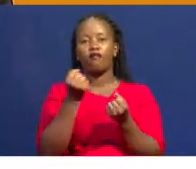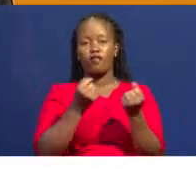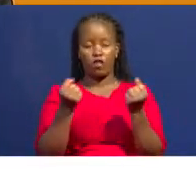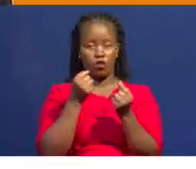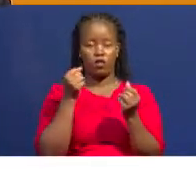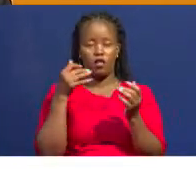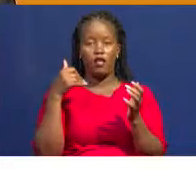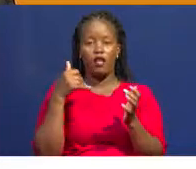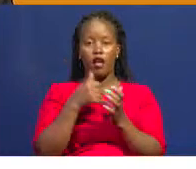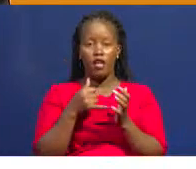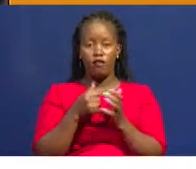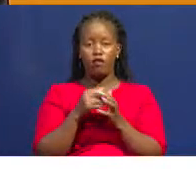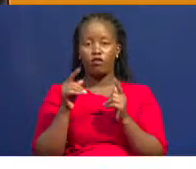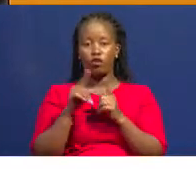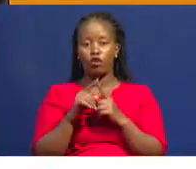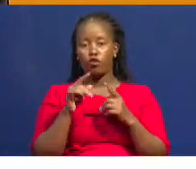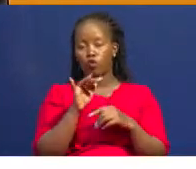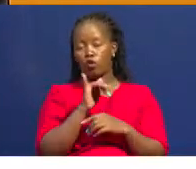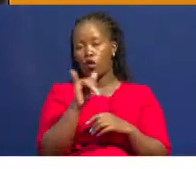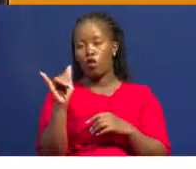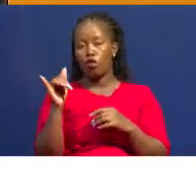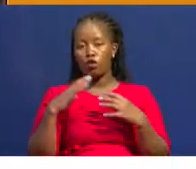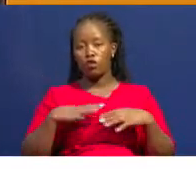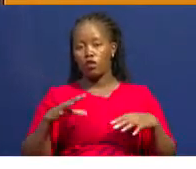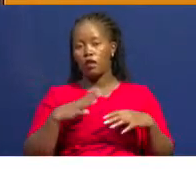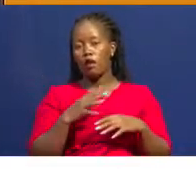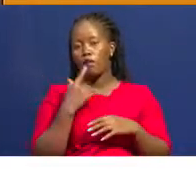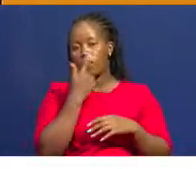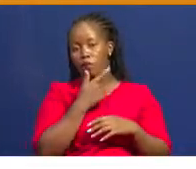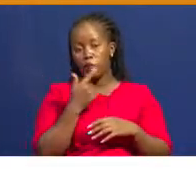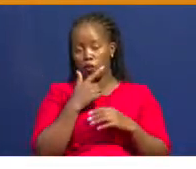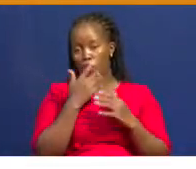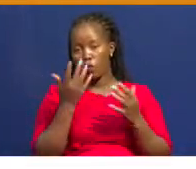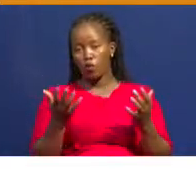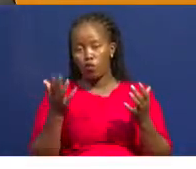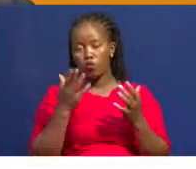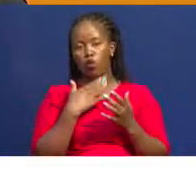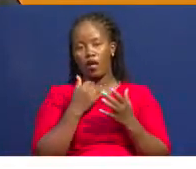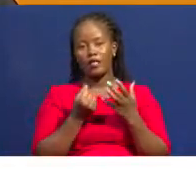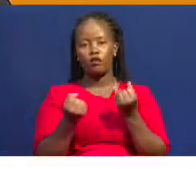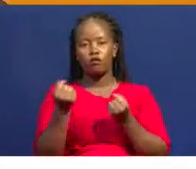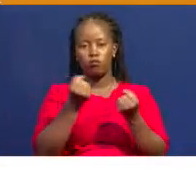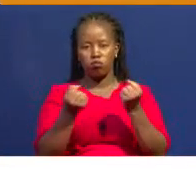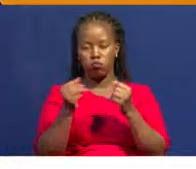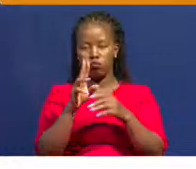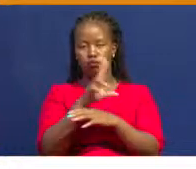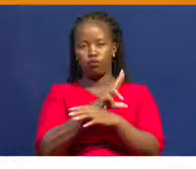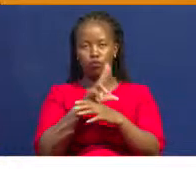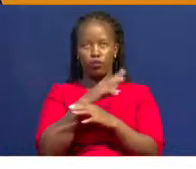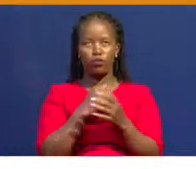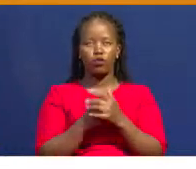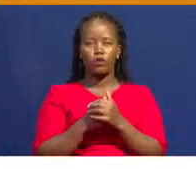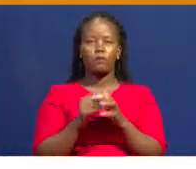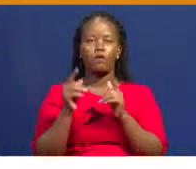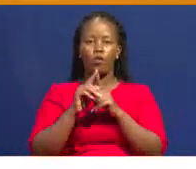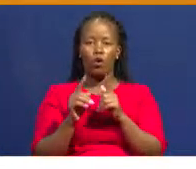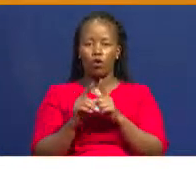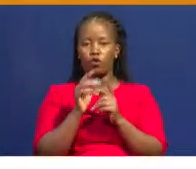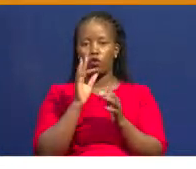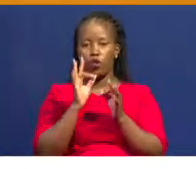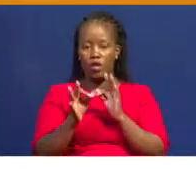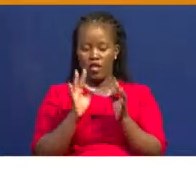it. How qualified is the person? Is there something which can be done to improve, also to build them at